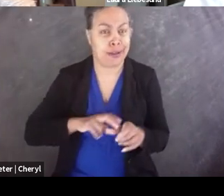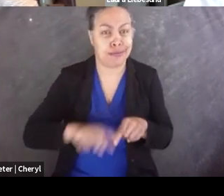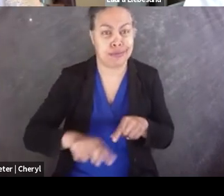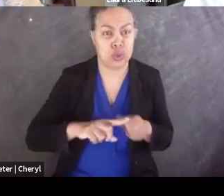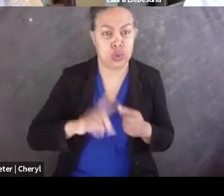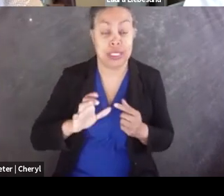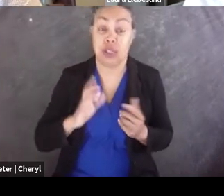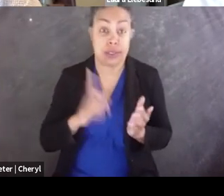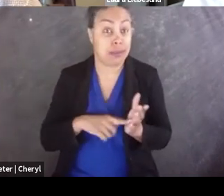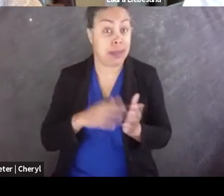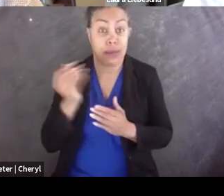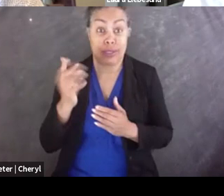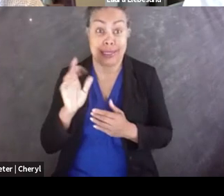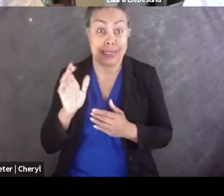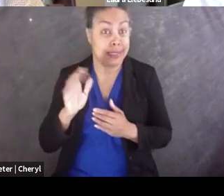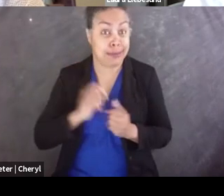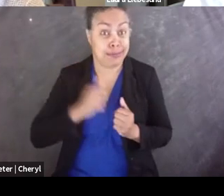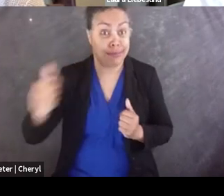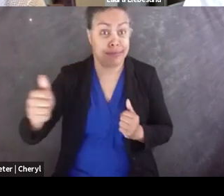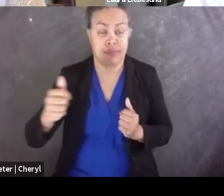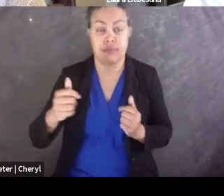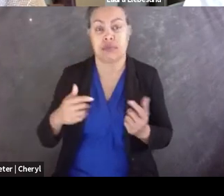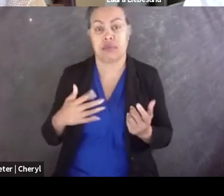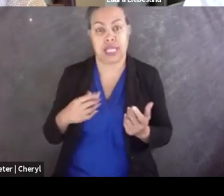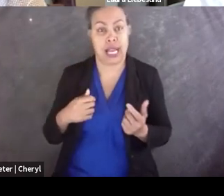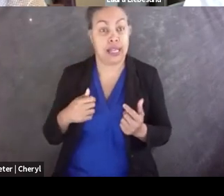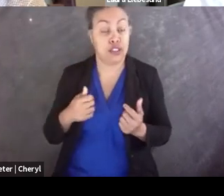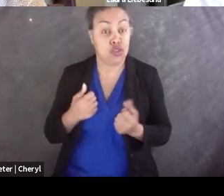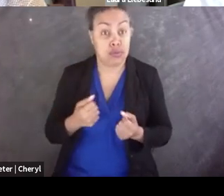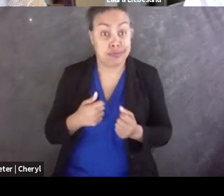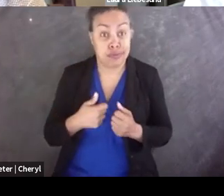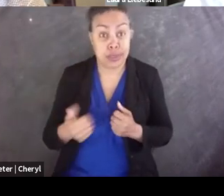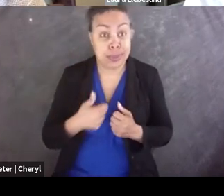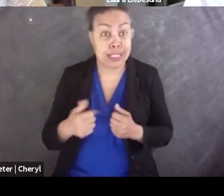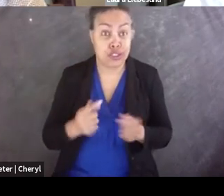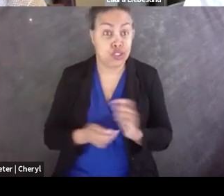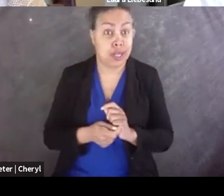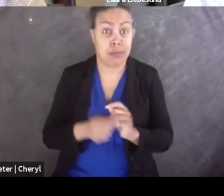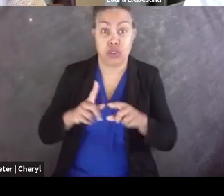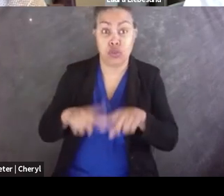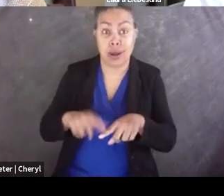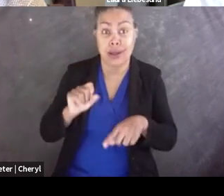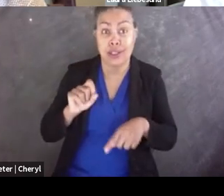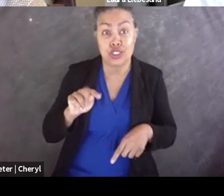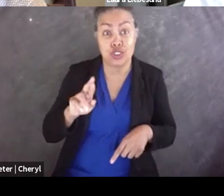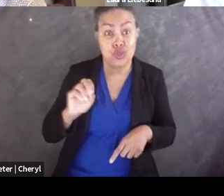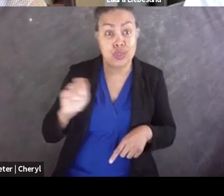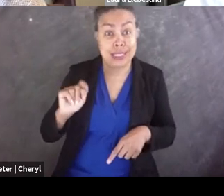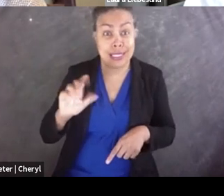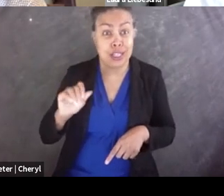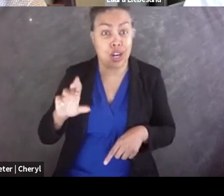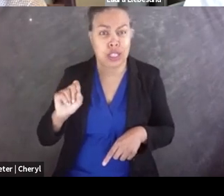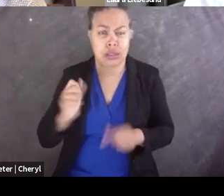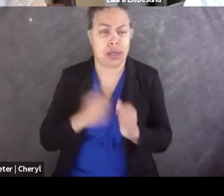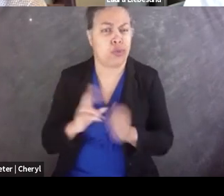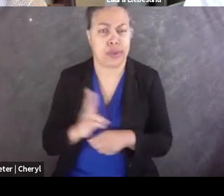Columbia. You know, transportation patterns you know, also changed. The reliance on the streetcars, which was how everybody got to the neighborhood